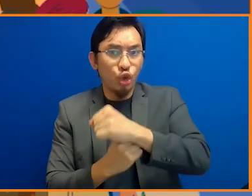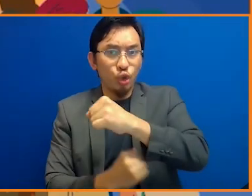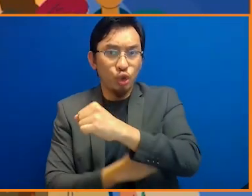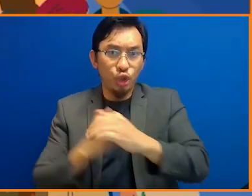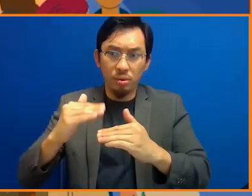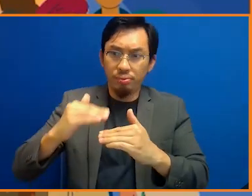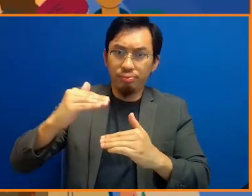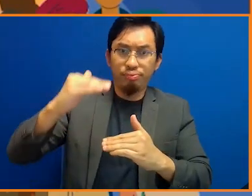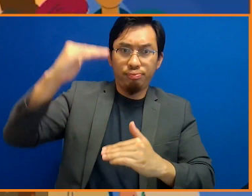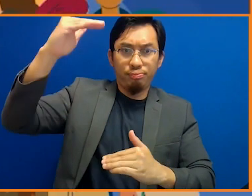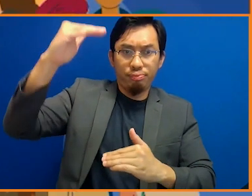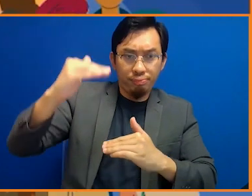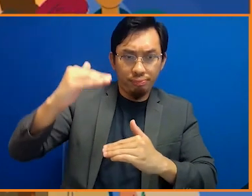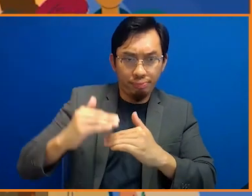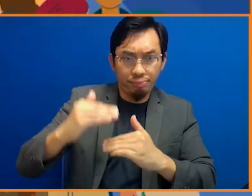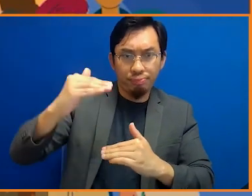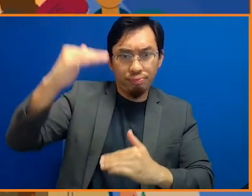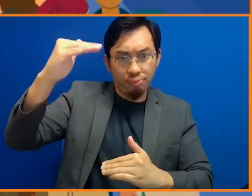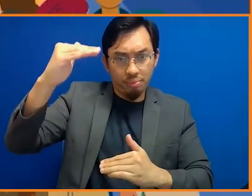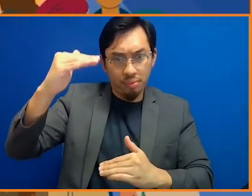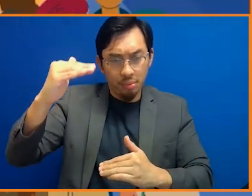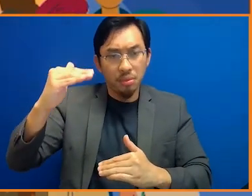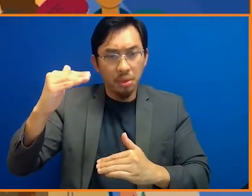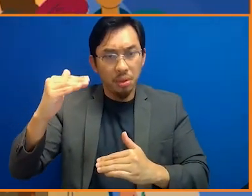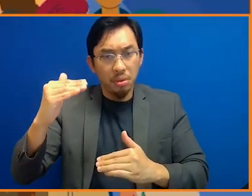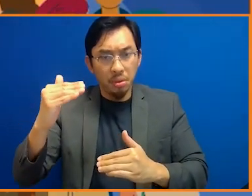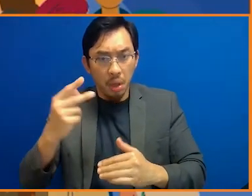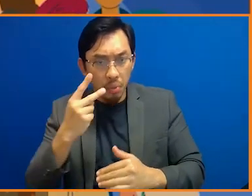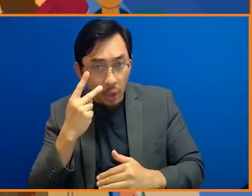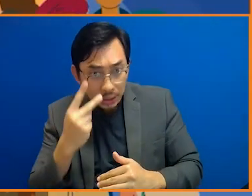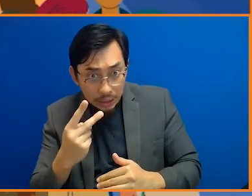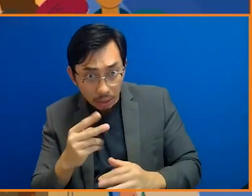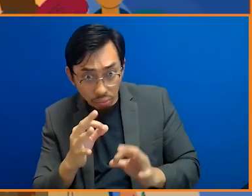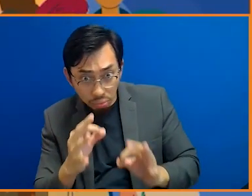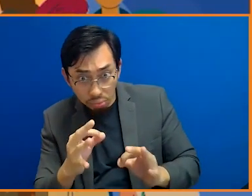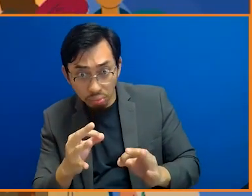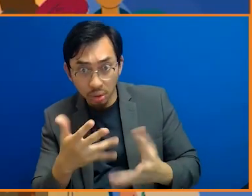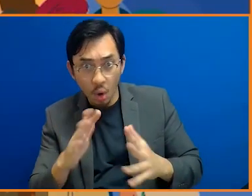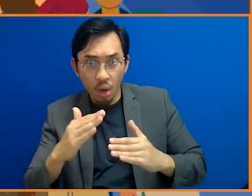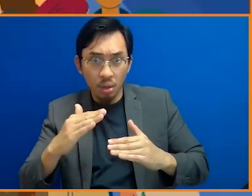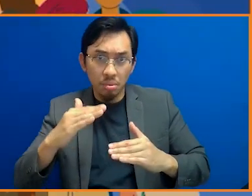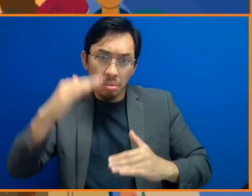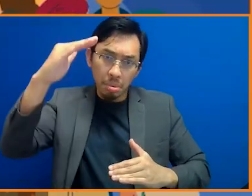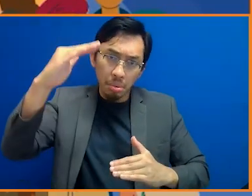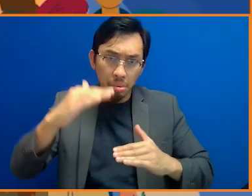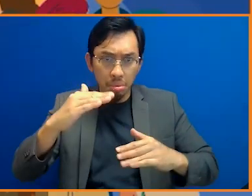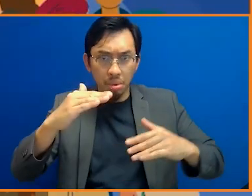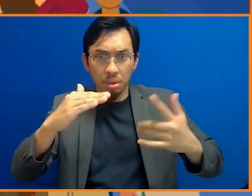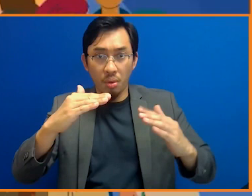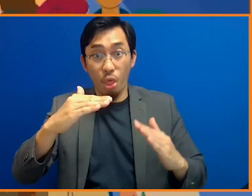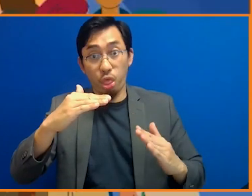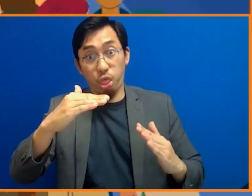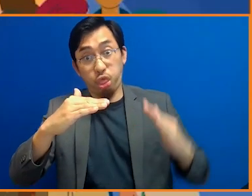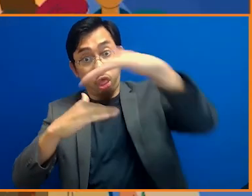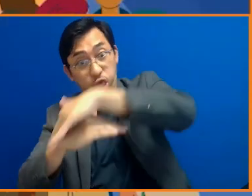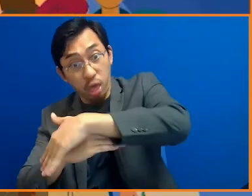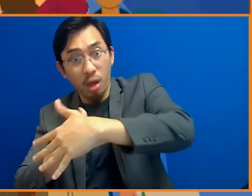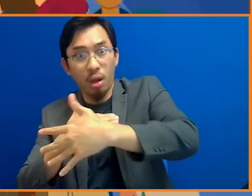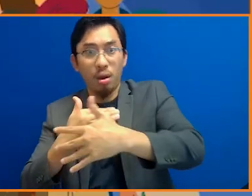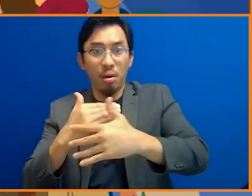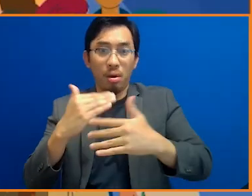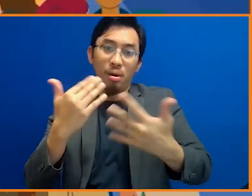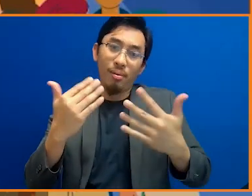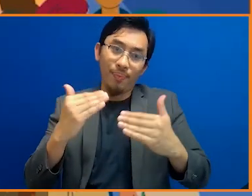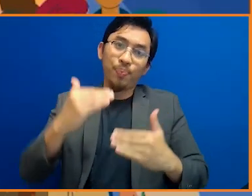of the structure so that we make sure that such frequent tsunami will not overtop the structure.